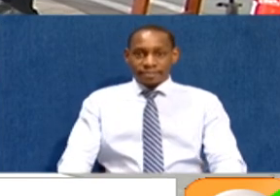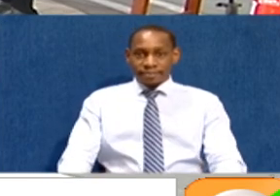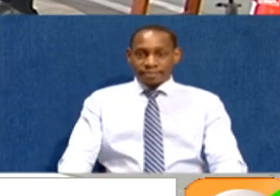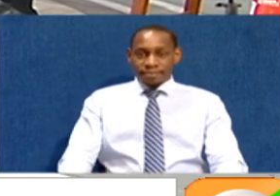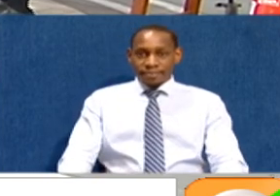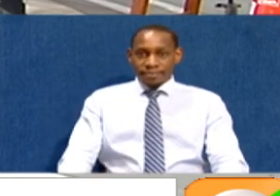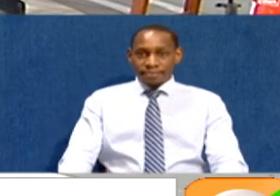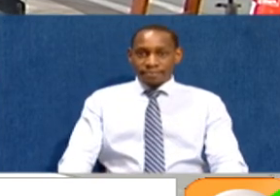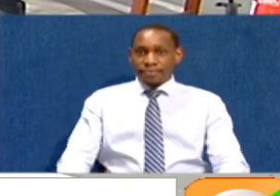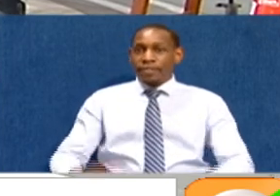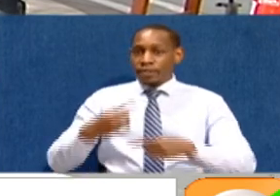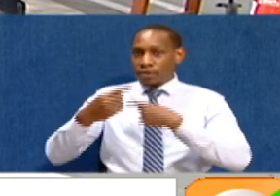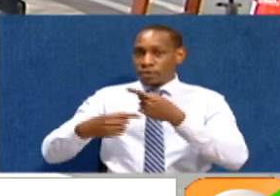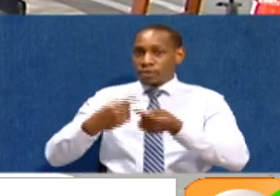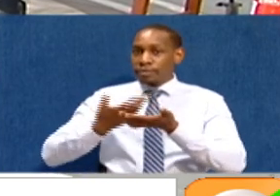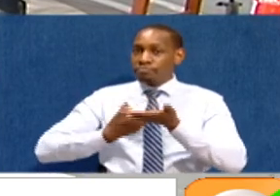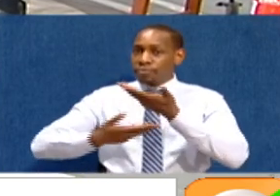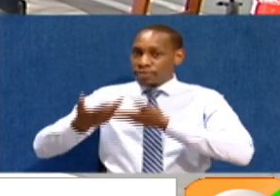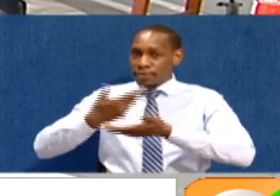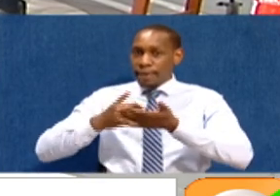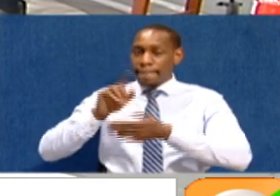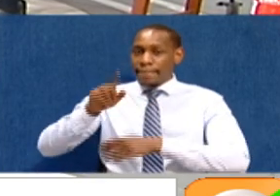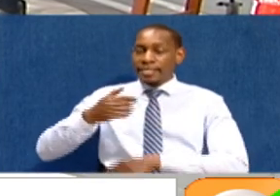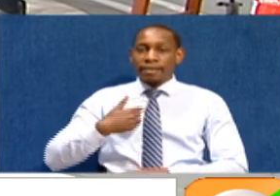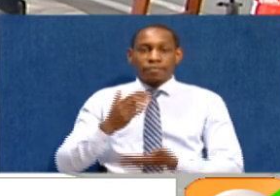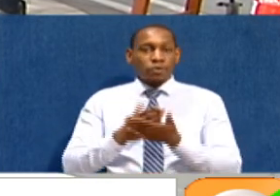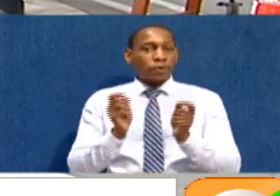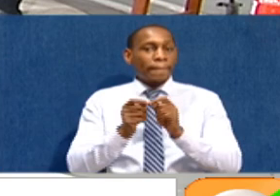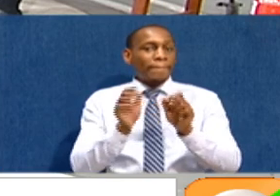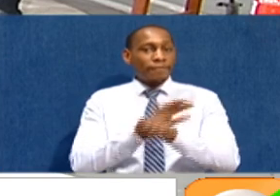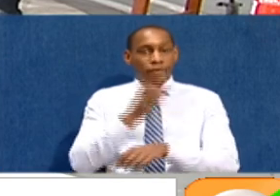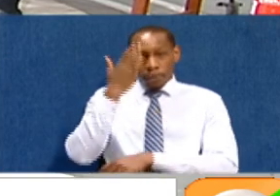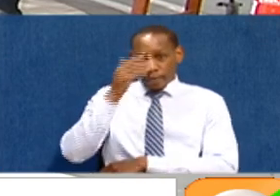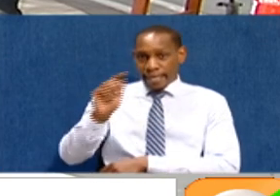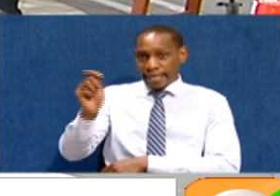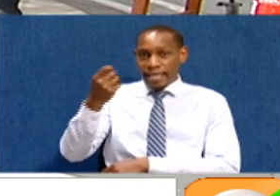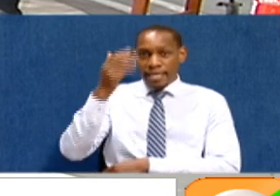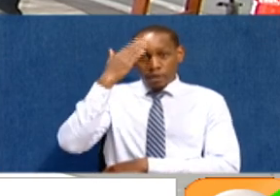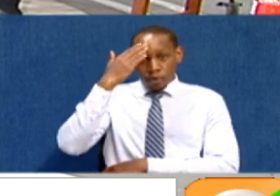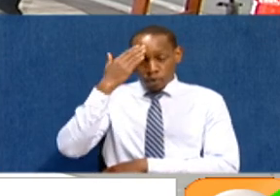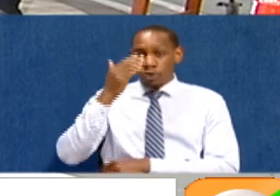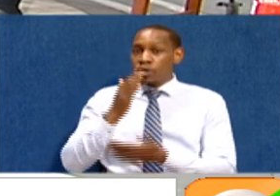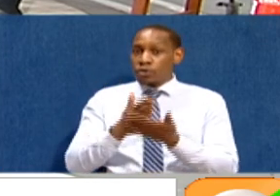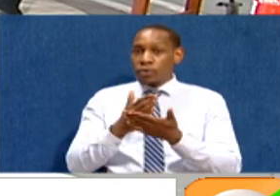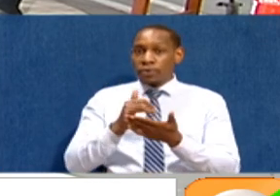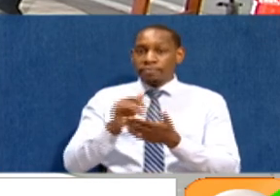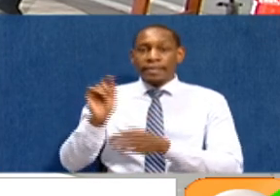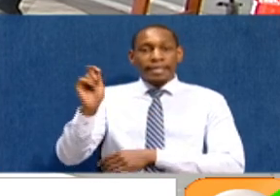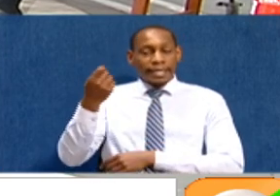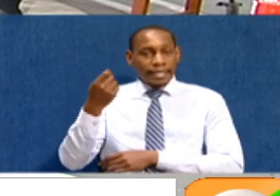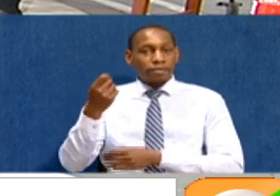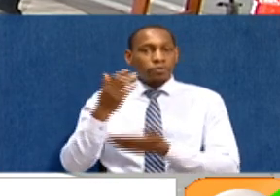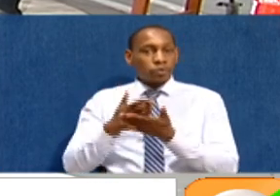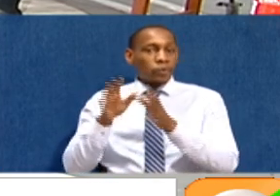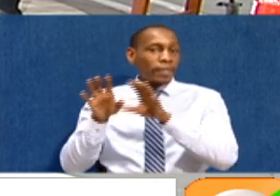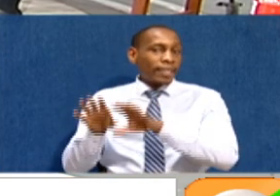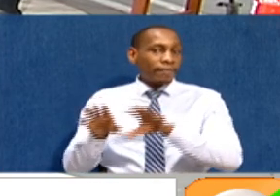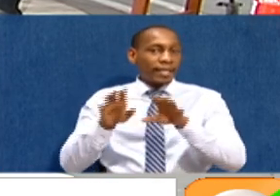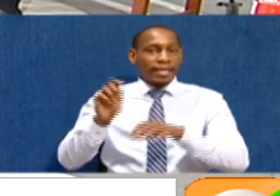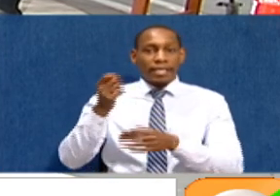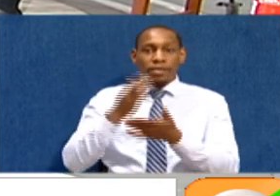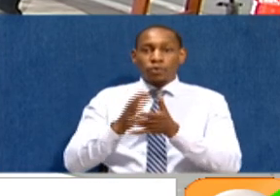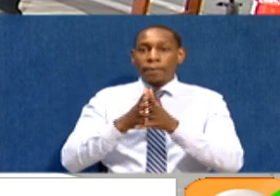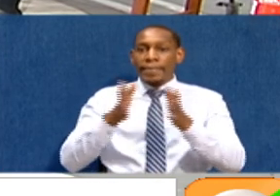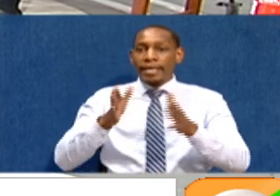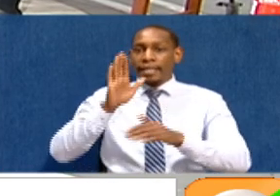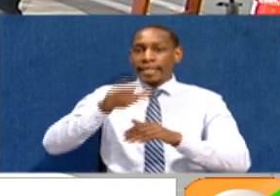But you know, it's a conversation we have to have, gentlemen, as painful as it is, because Kenya, you know this, Barack, we've been through this time and again. Kenya is bigger than